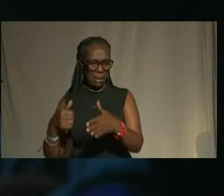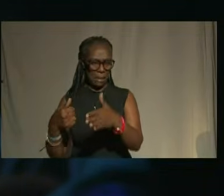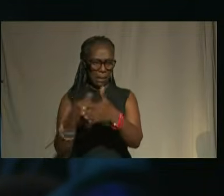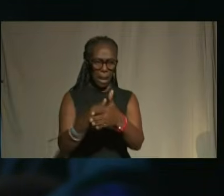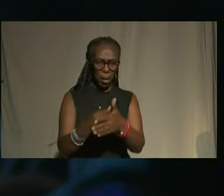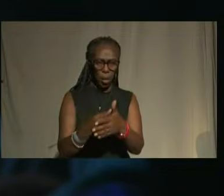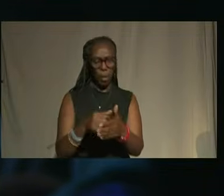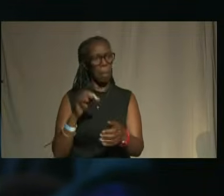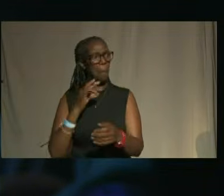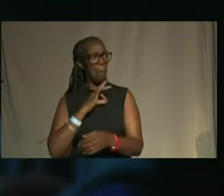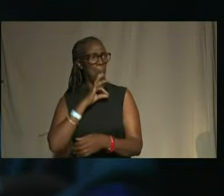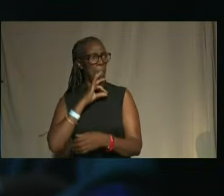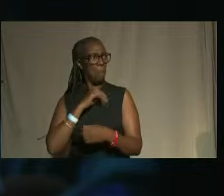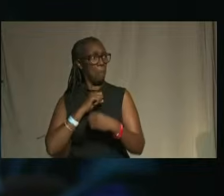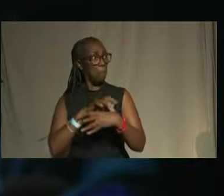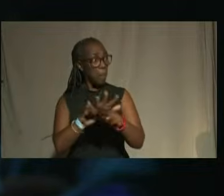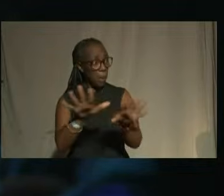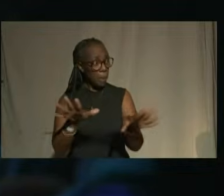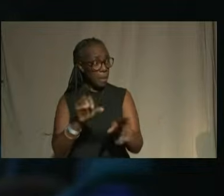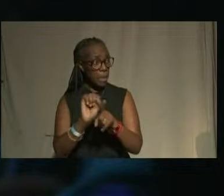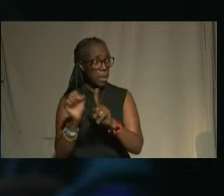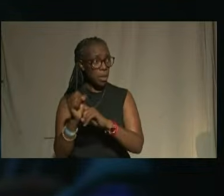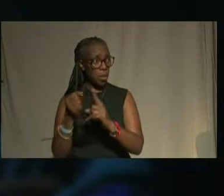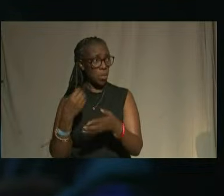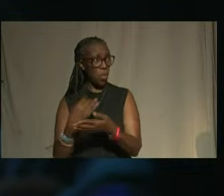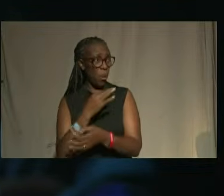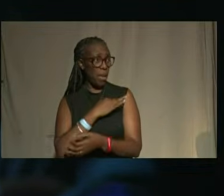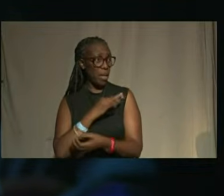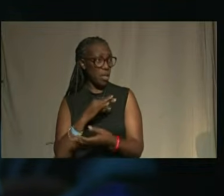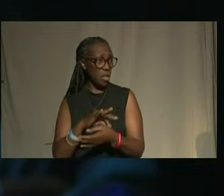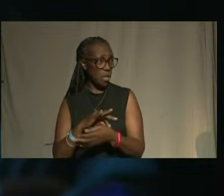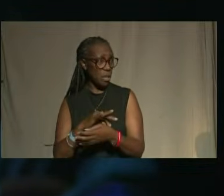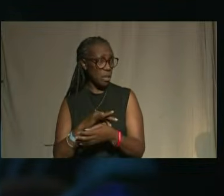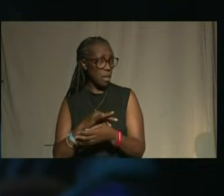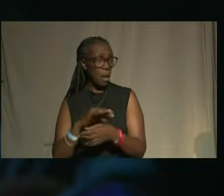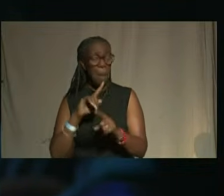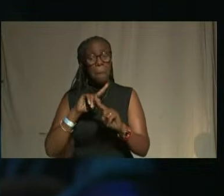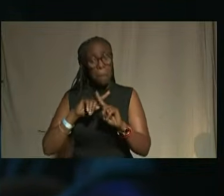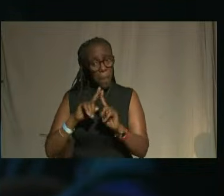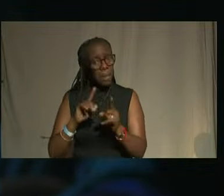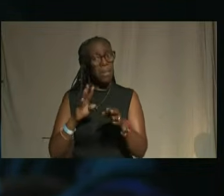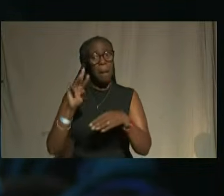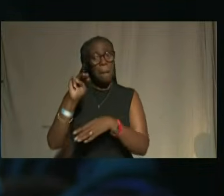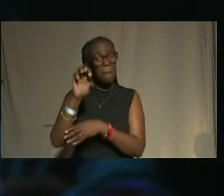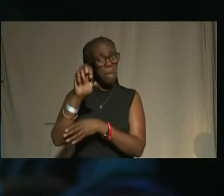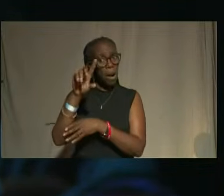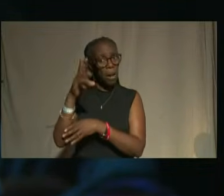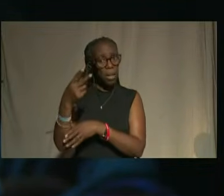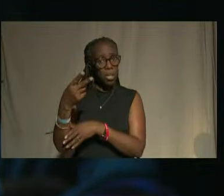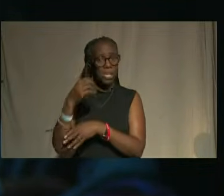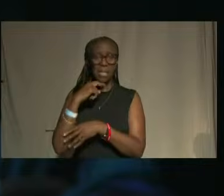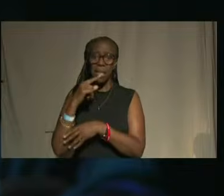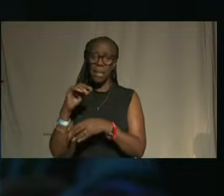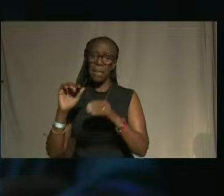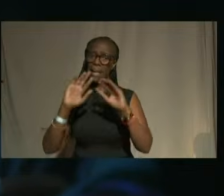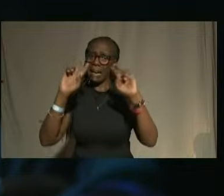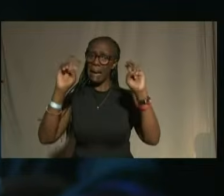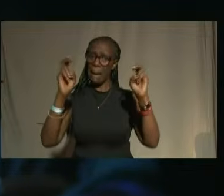GDP. But in March, the Standing Finance Committee of Parliament was told the cap was not being considered. Why was the